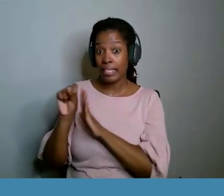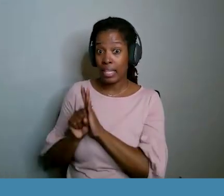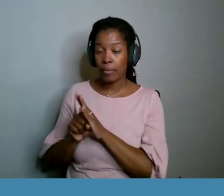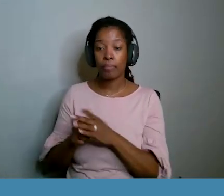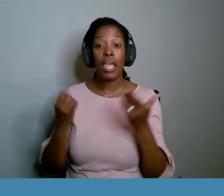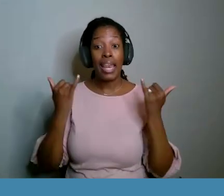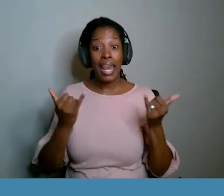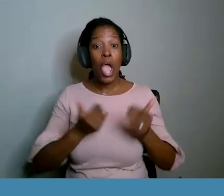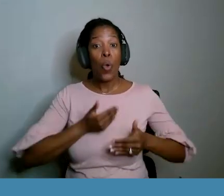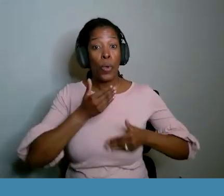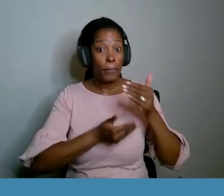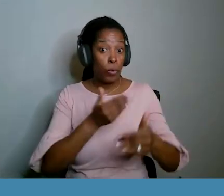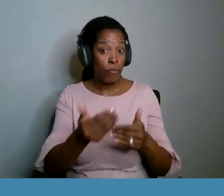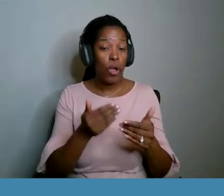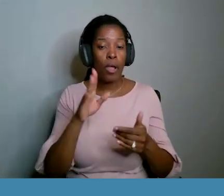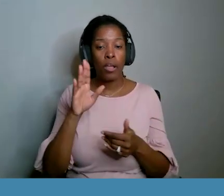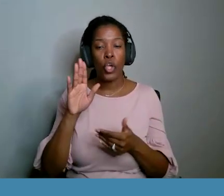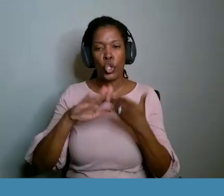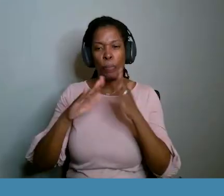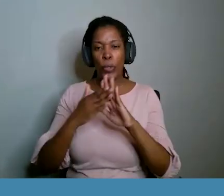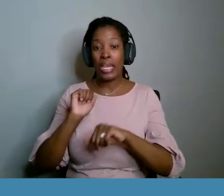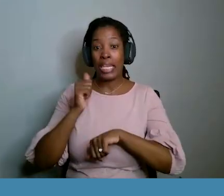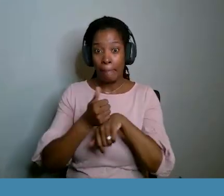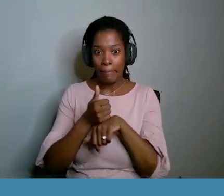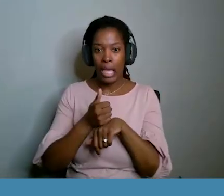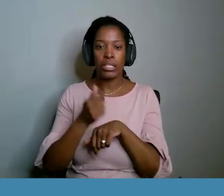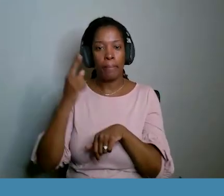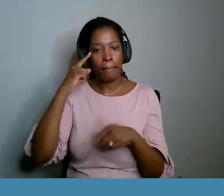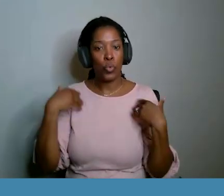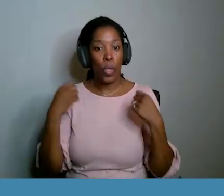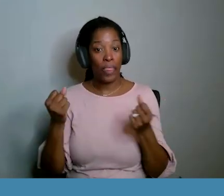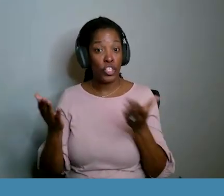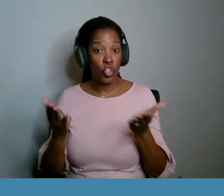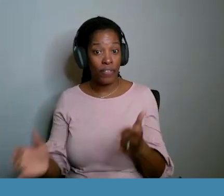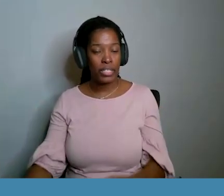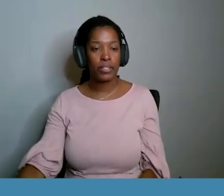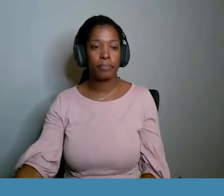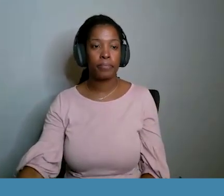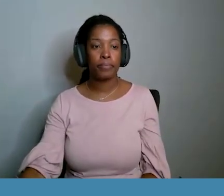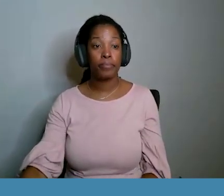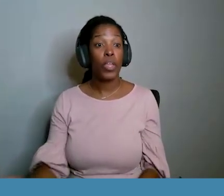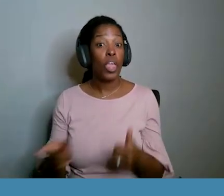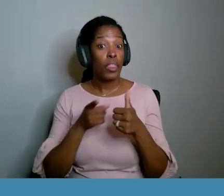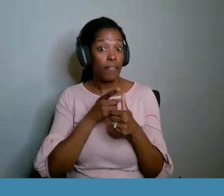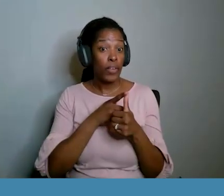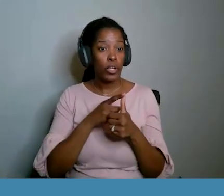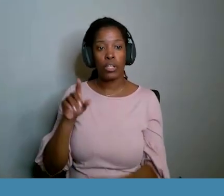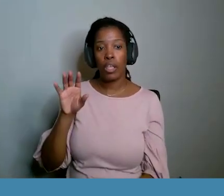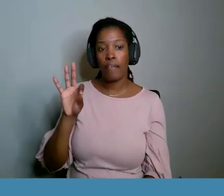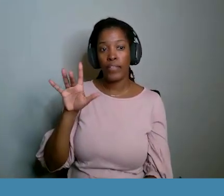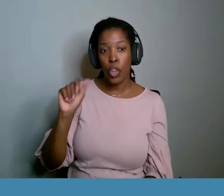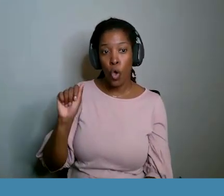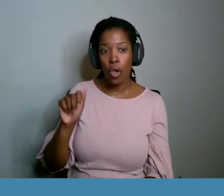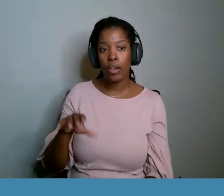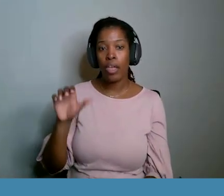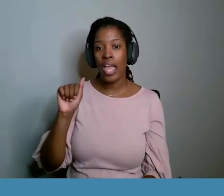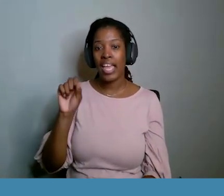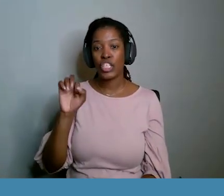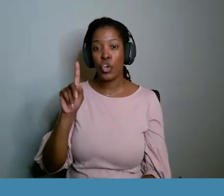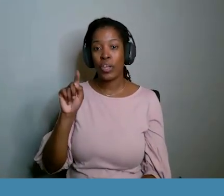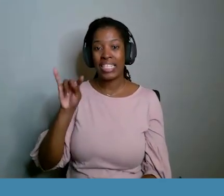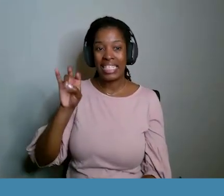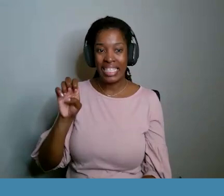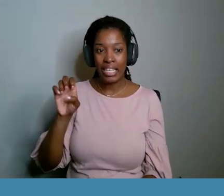talk about some of the community-based mental health services. And the first one of these is the Florida Assertive Community